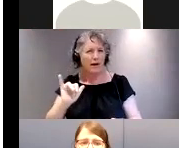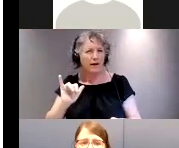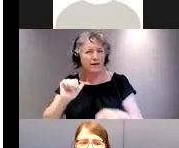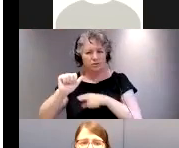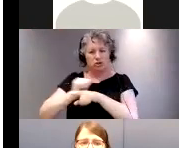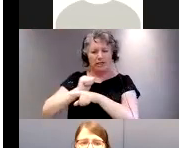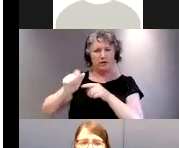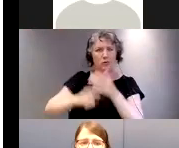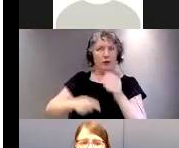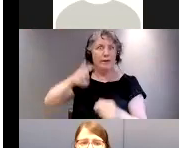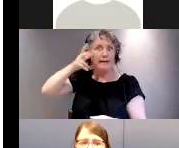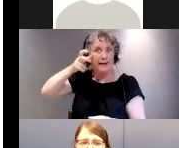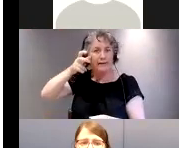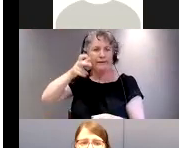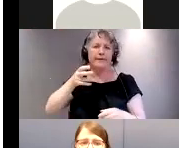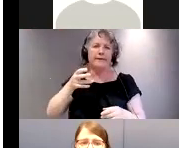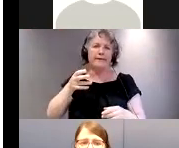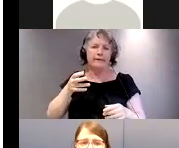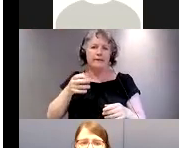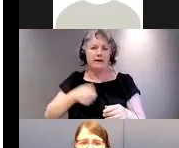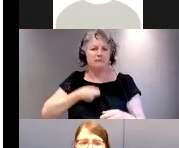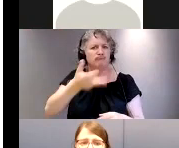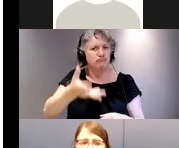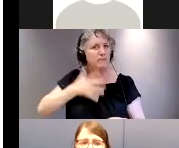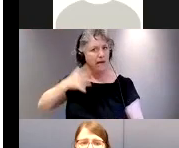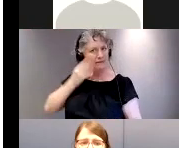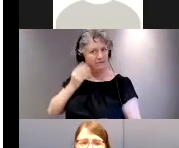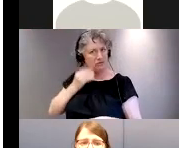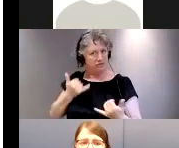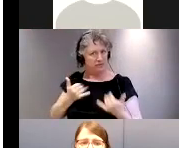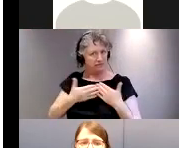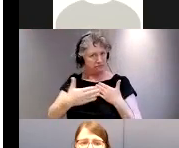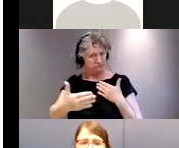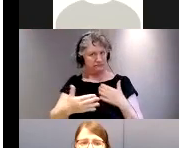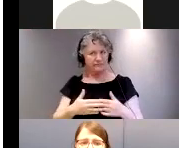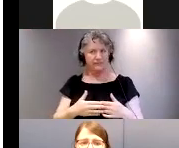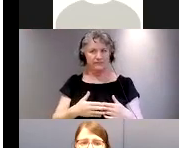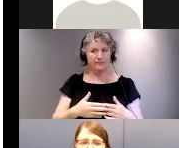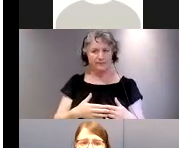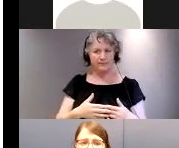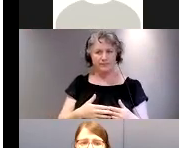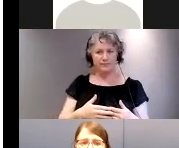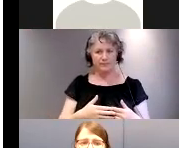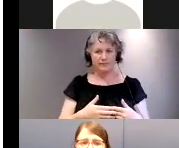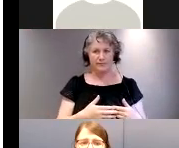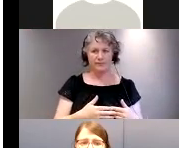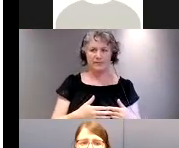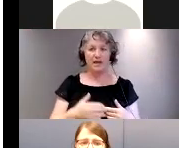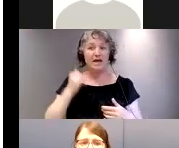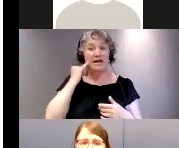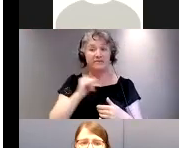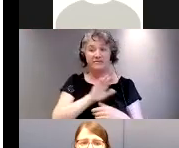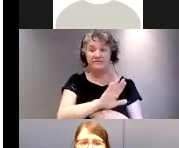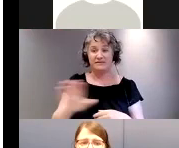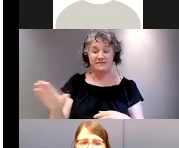training, or at least that is my experience, which is what I'm sharing with you today, right? So if we've got power of attorney disputes, it's